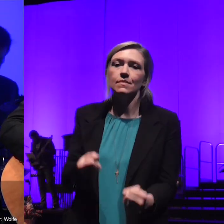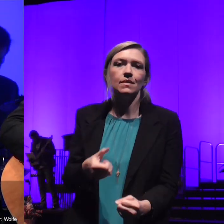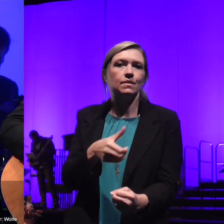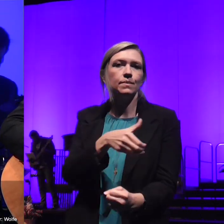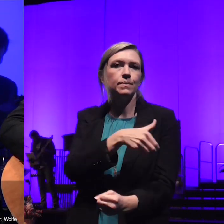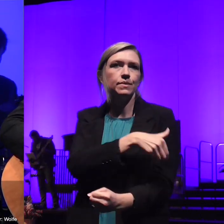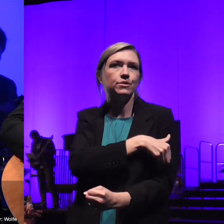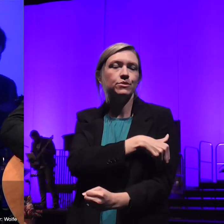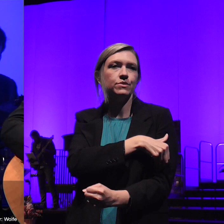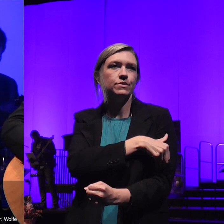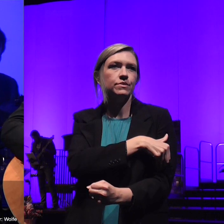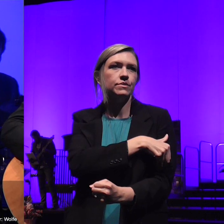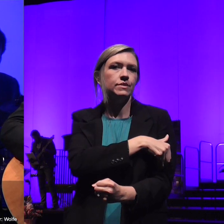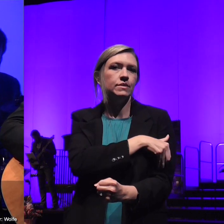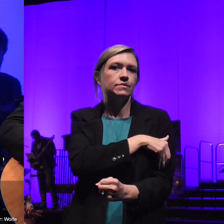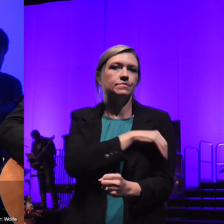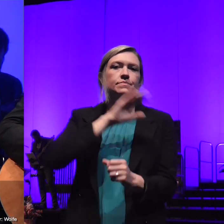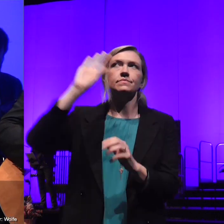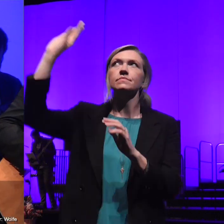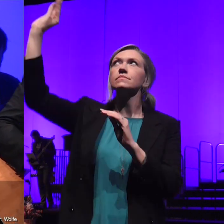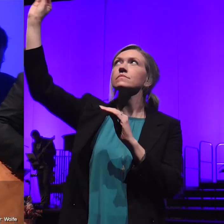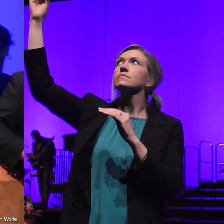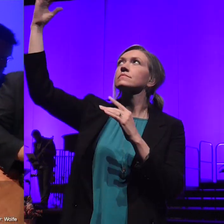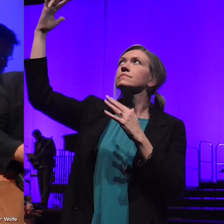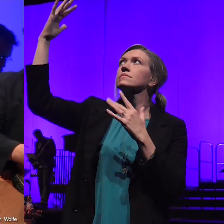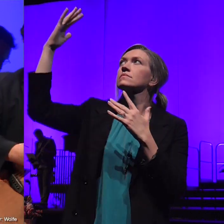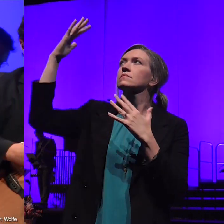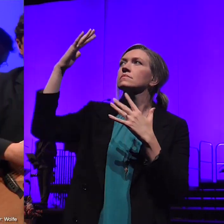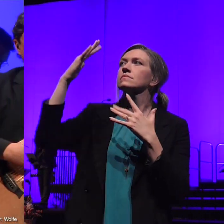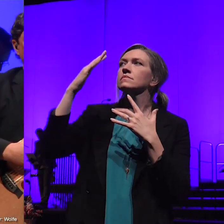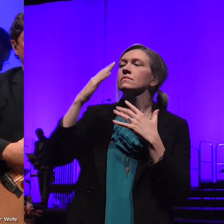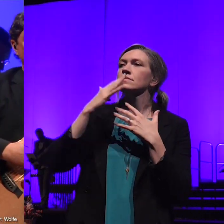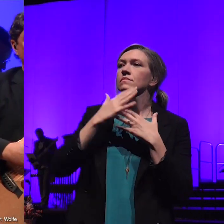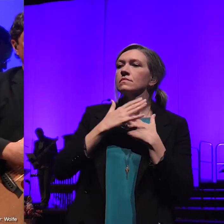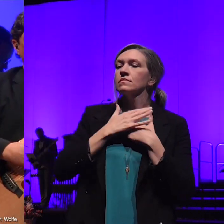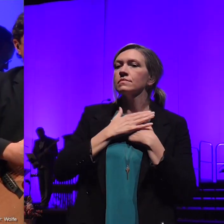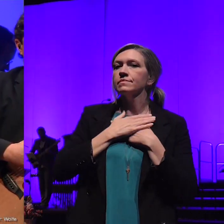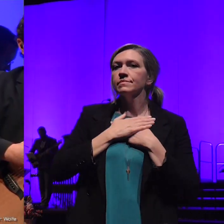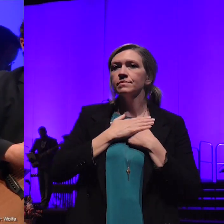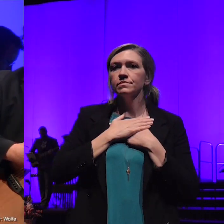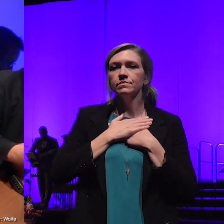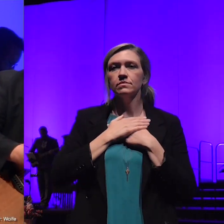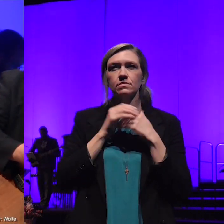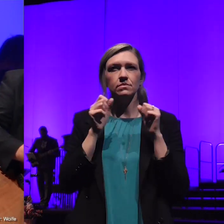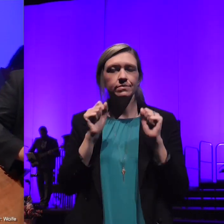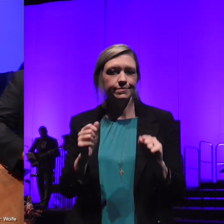feel the mighty power and the grace.